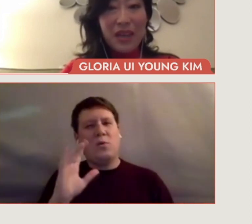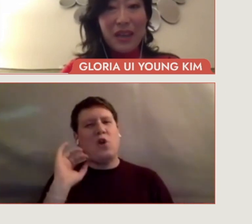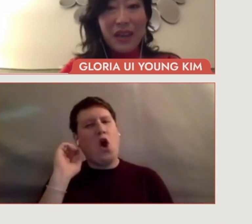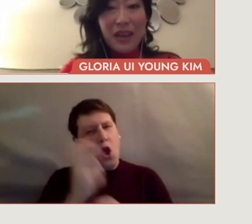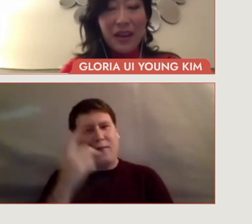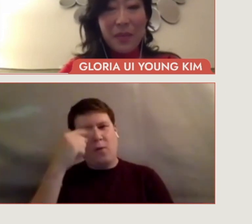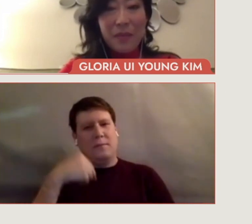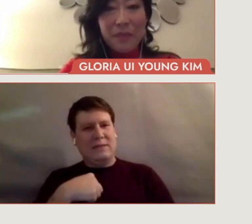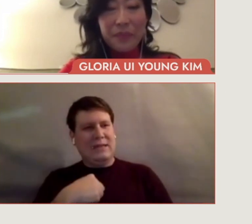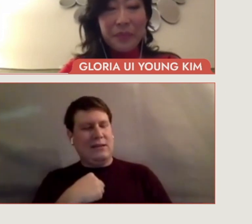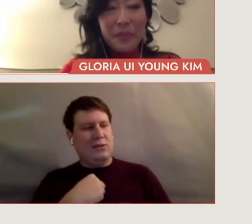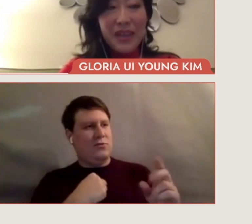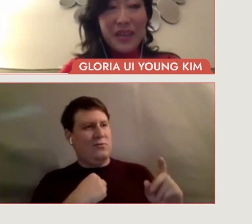me.